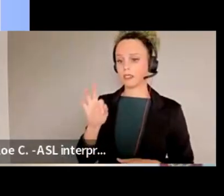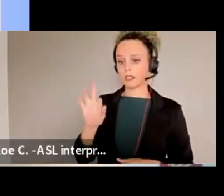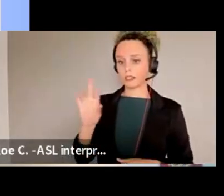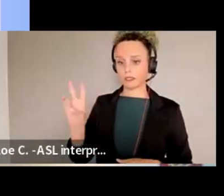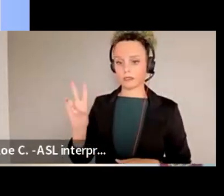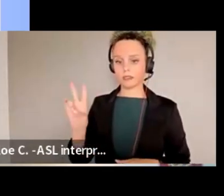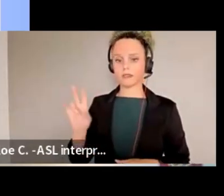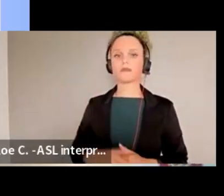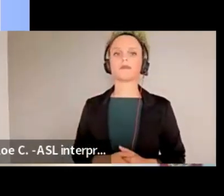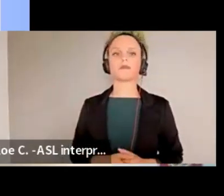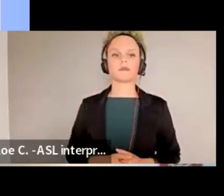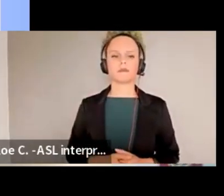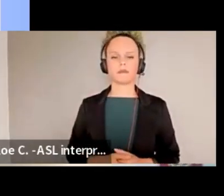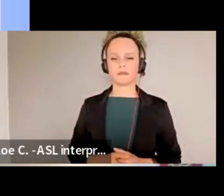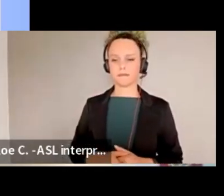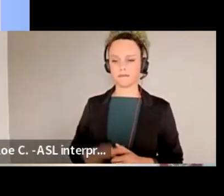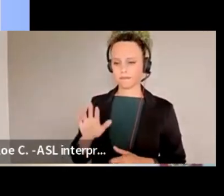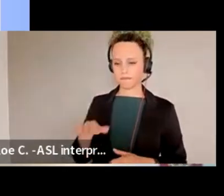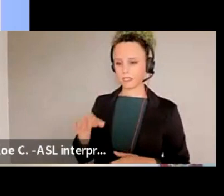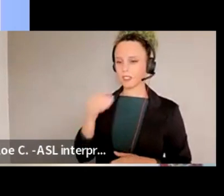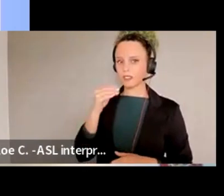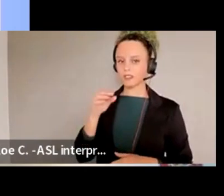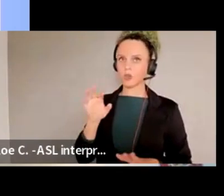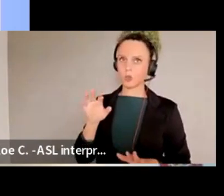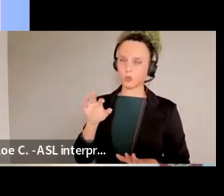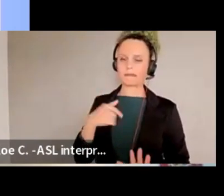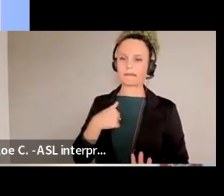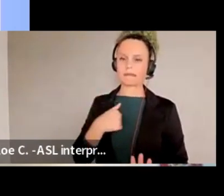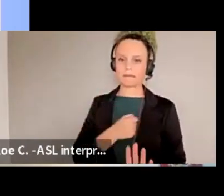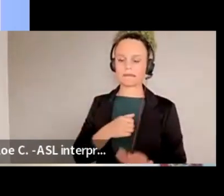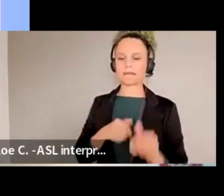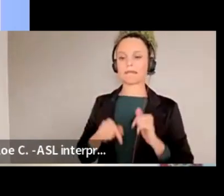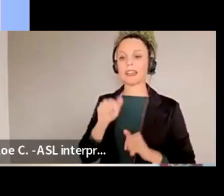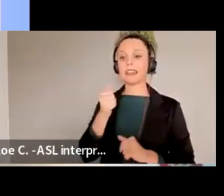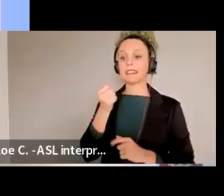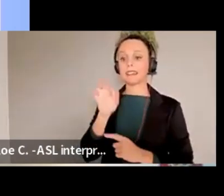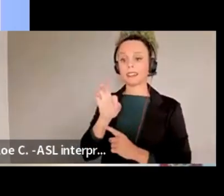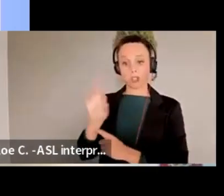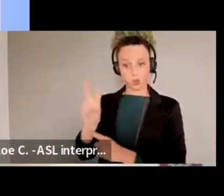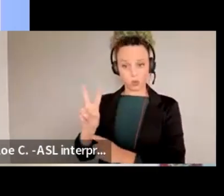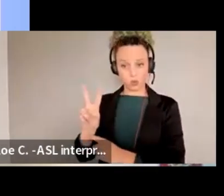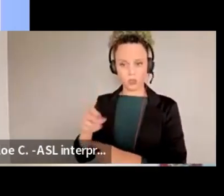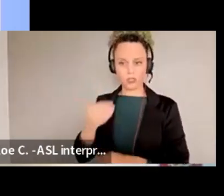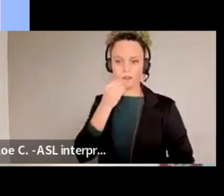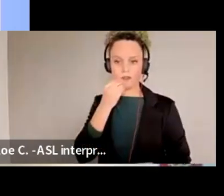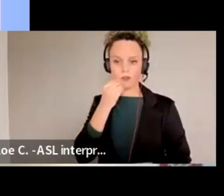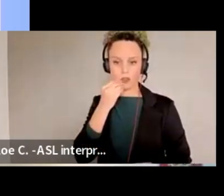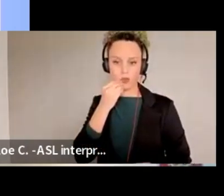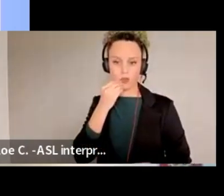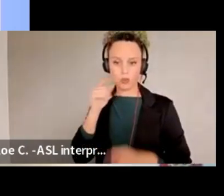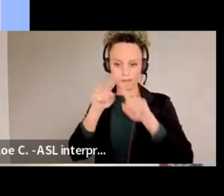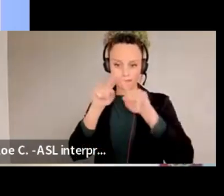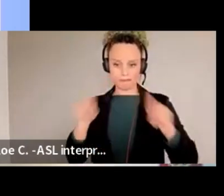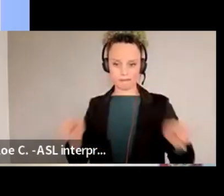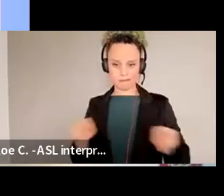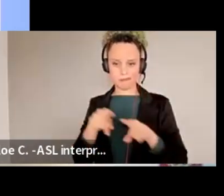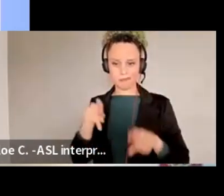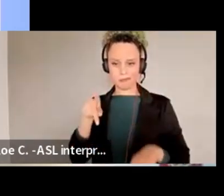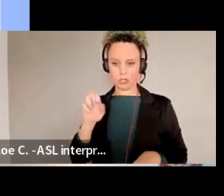have been out there. So in 1997, the food pyramid,